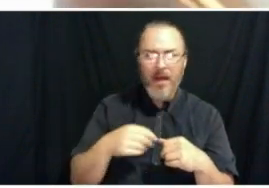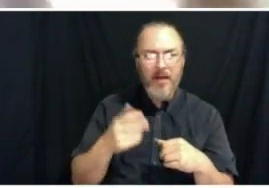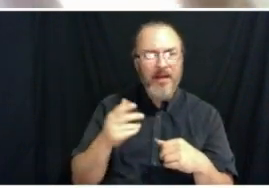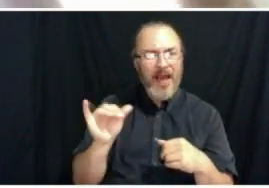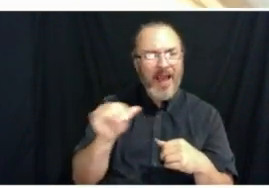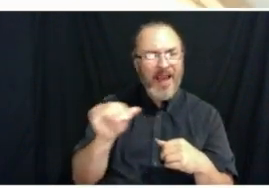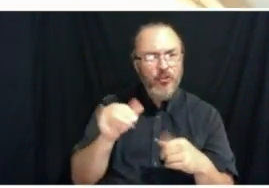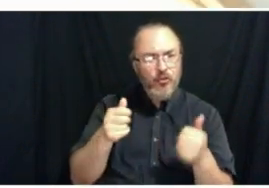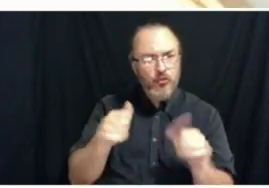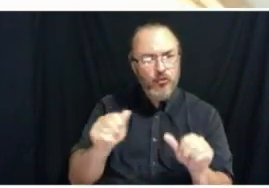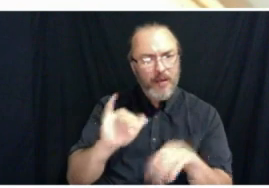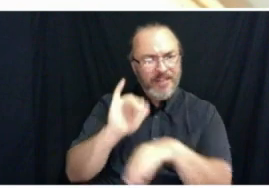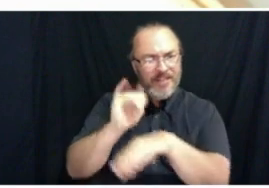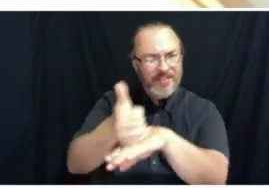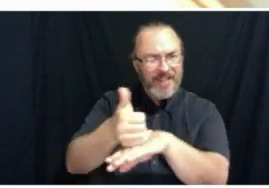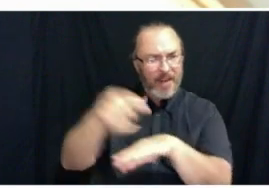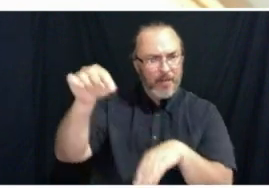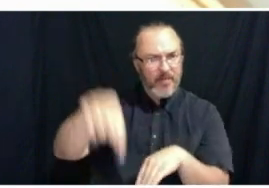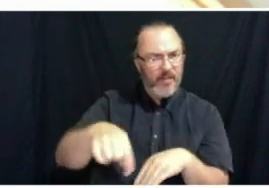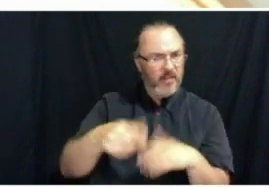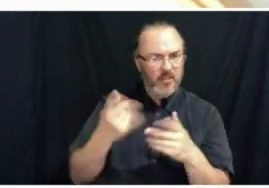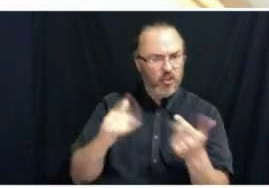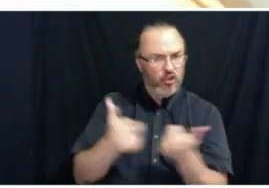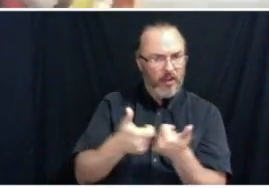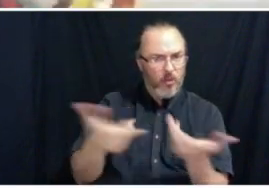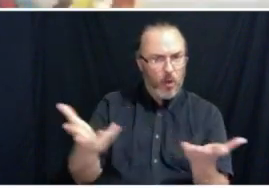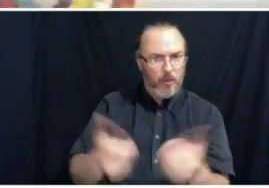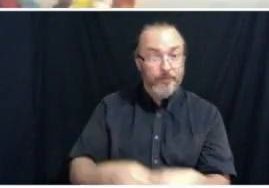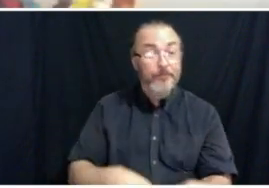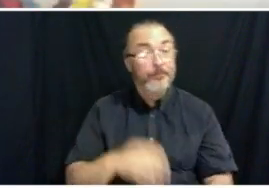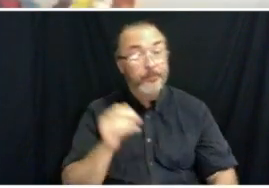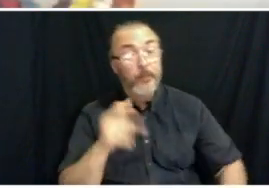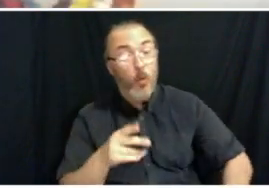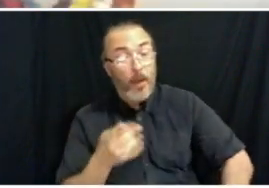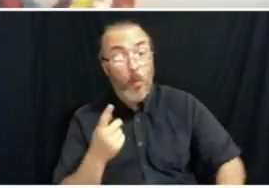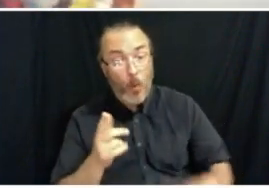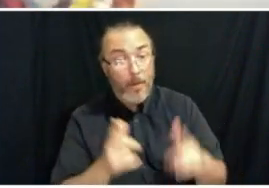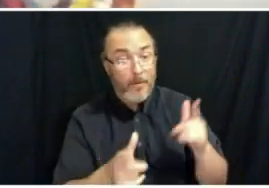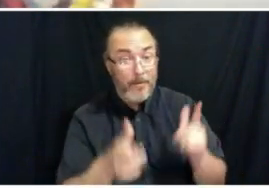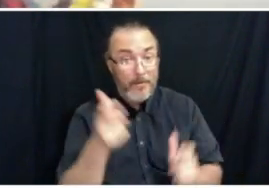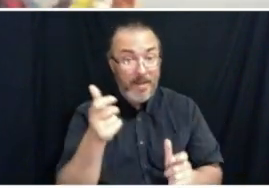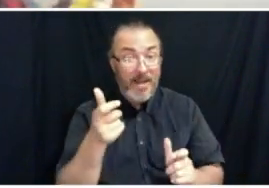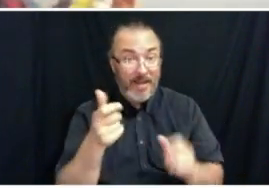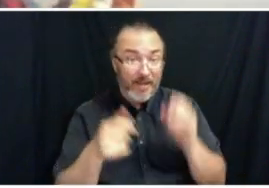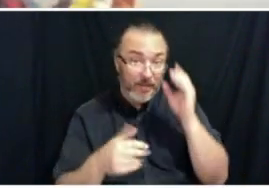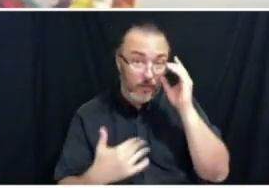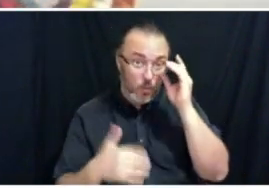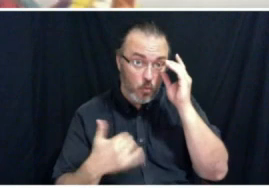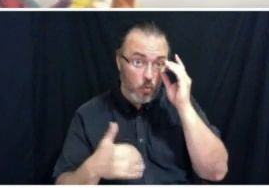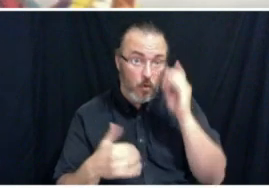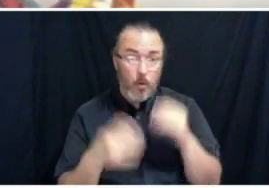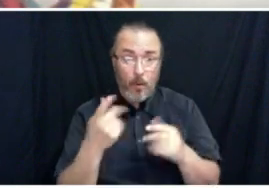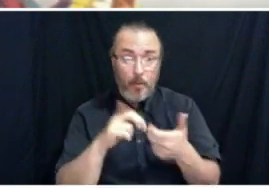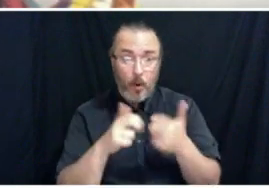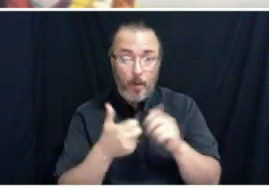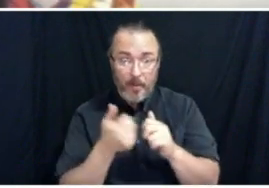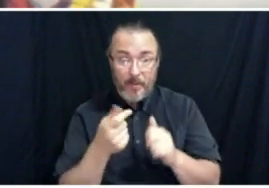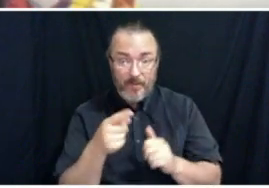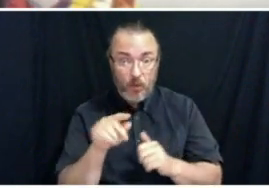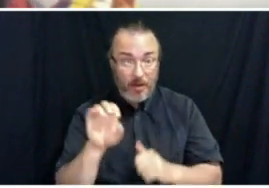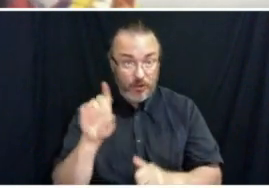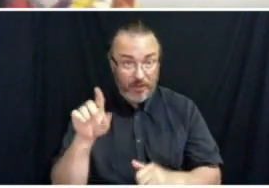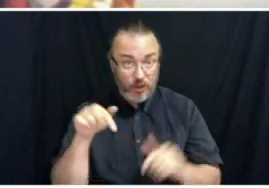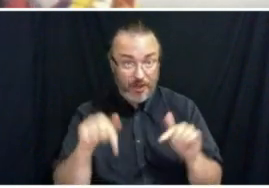in place? Okay, David. One of the biggest disparity in education, Colombian education, must tackle